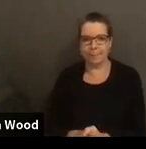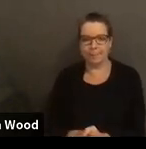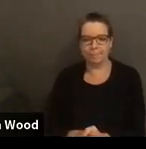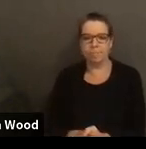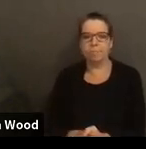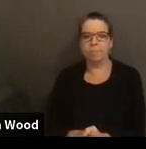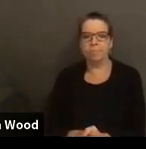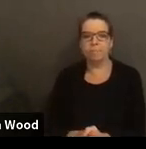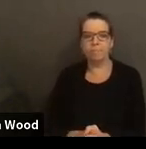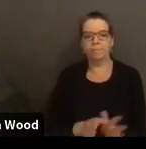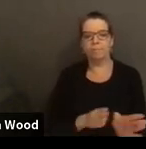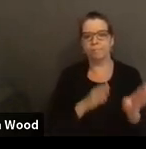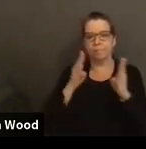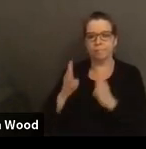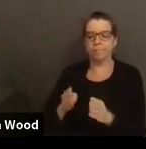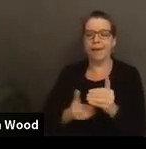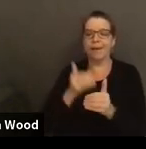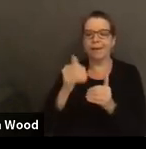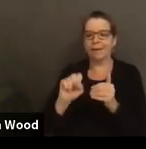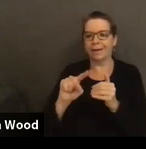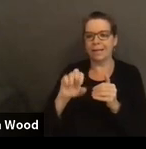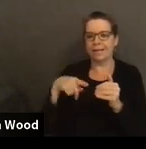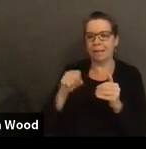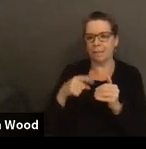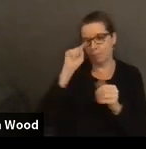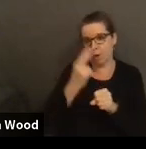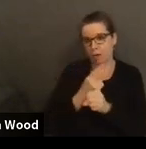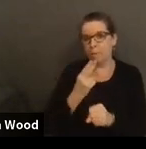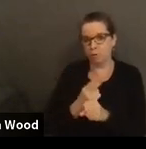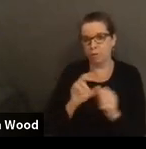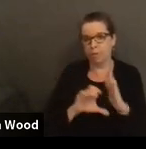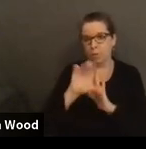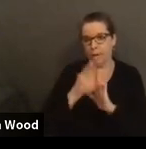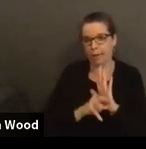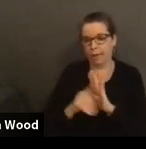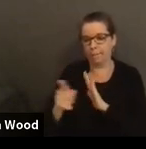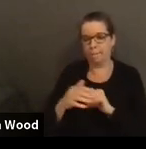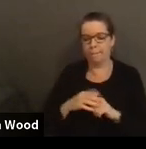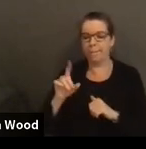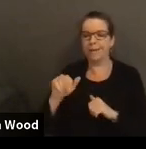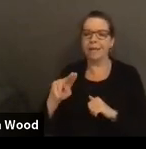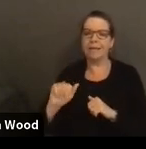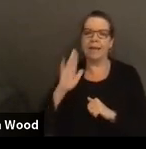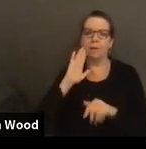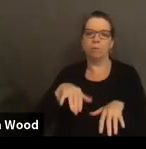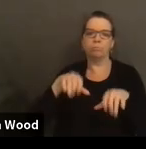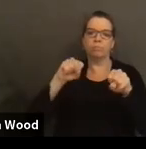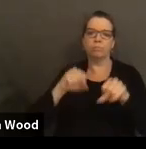I'm going to jump into the next steps for adoption, where Dana's going to take over and help discuss.